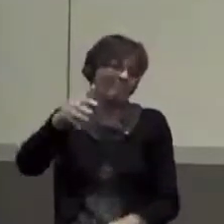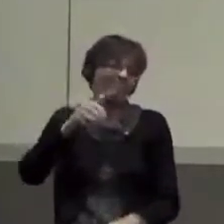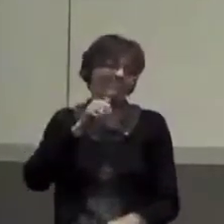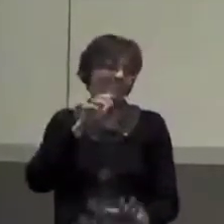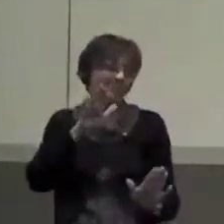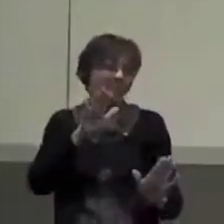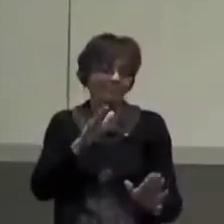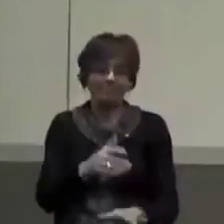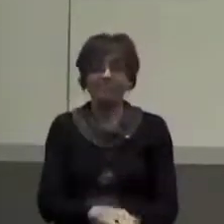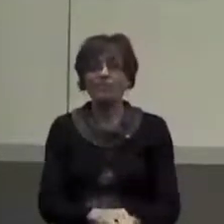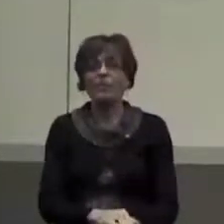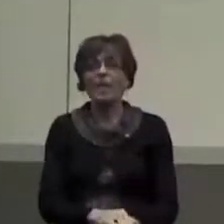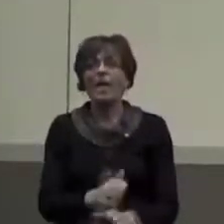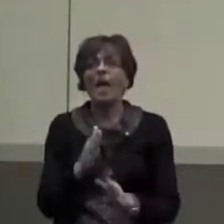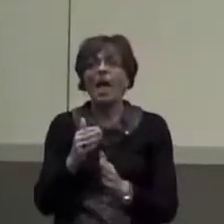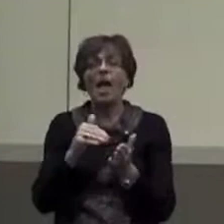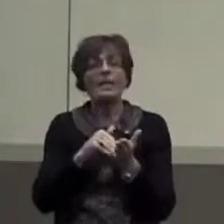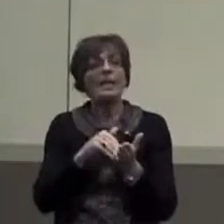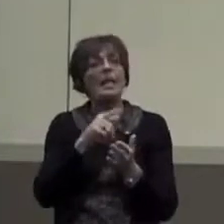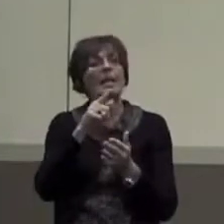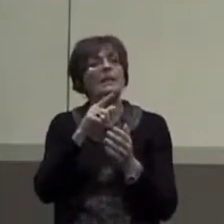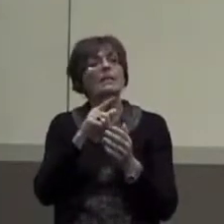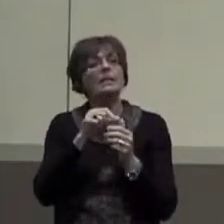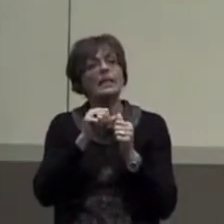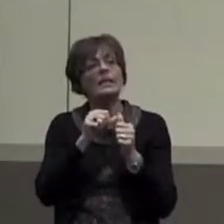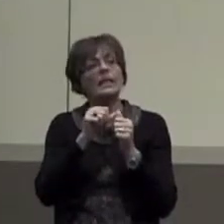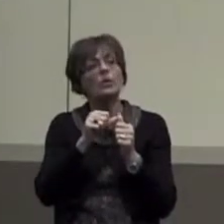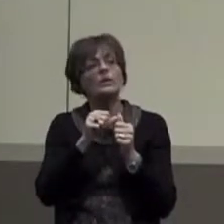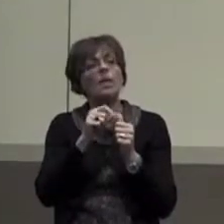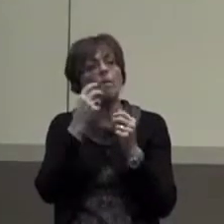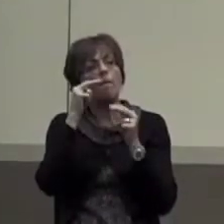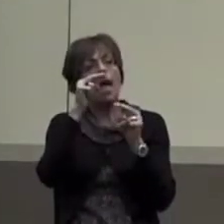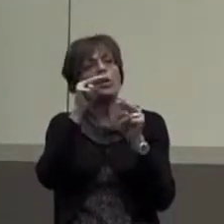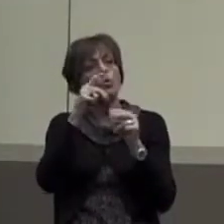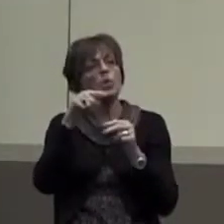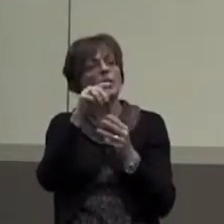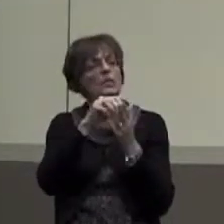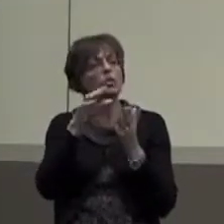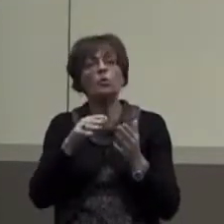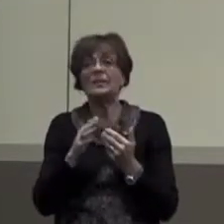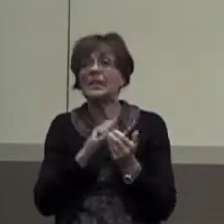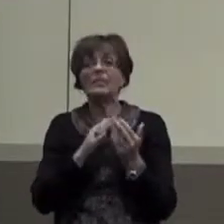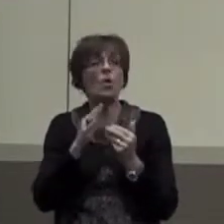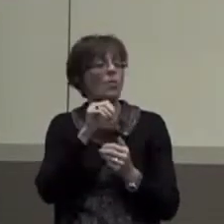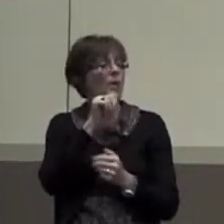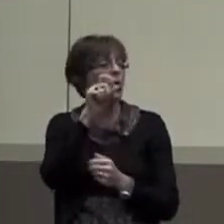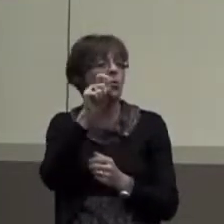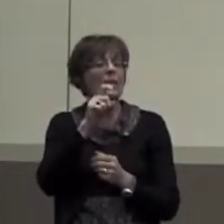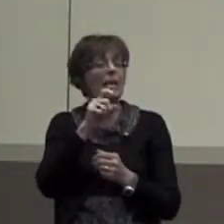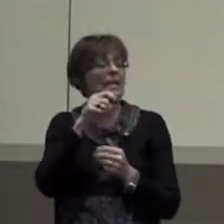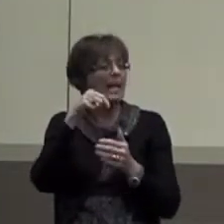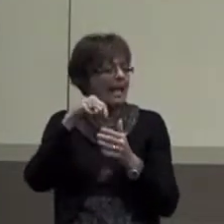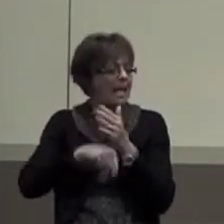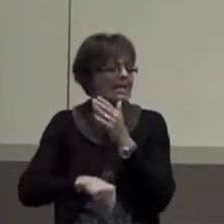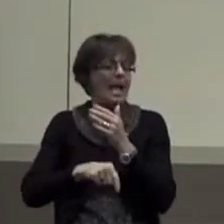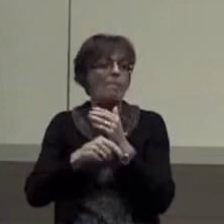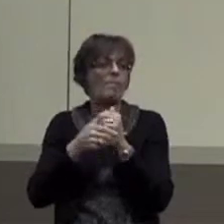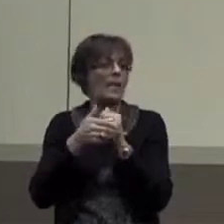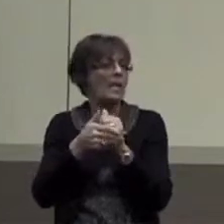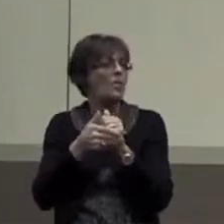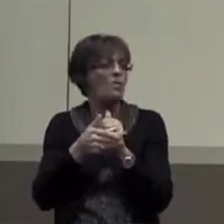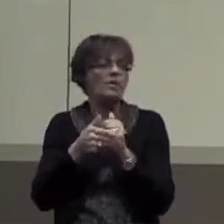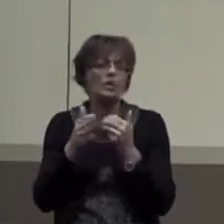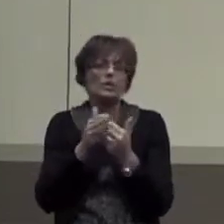And again, continuously monitoring the students. So even though they don't need in-depth interventions, they still